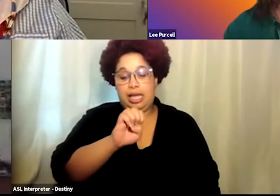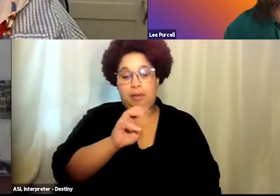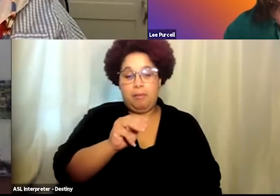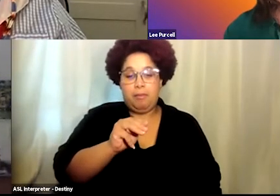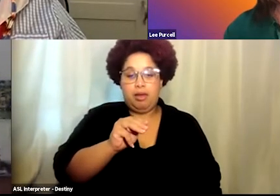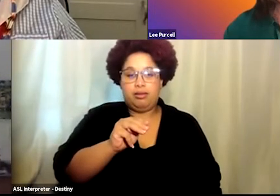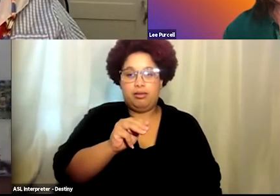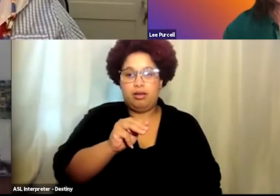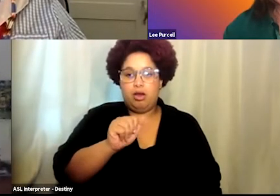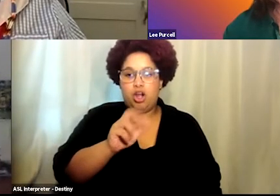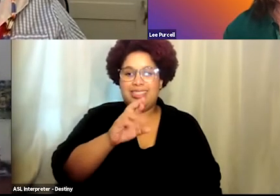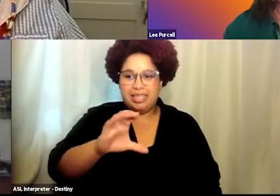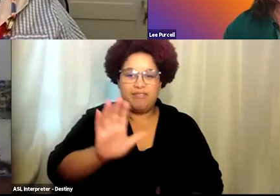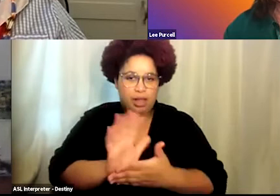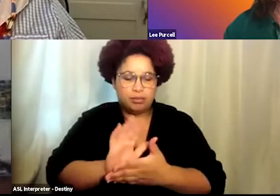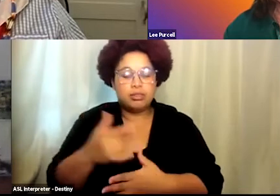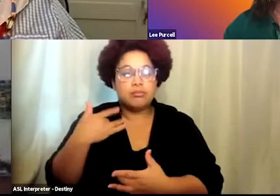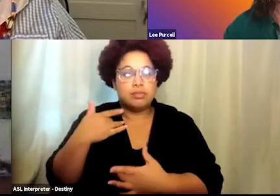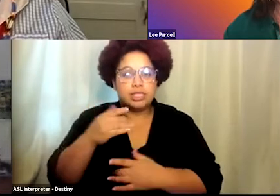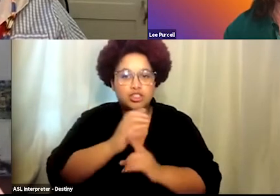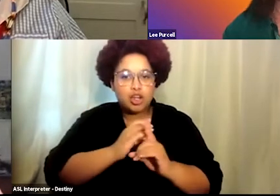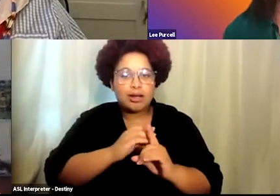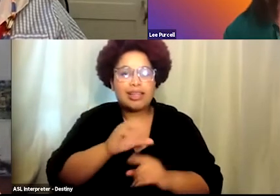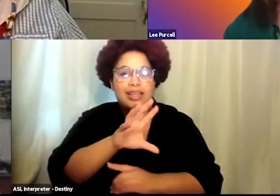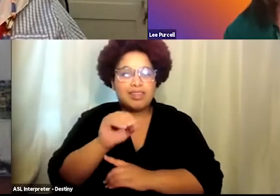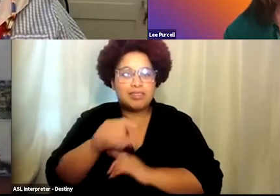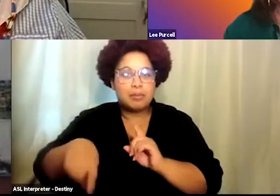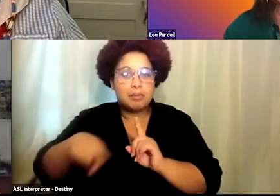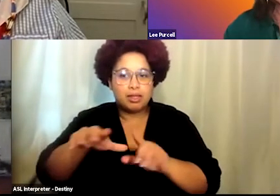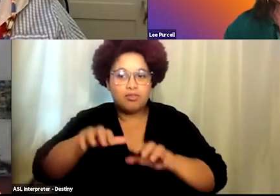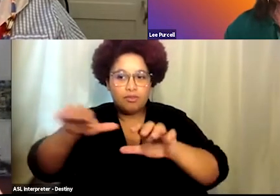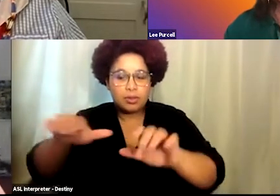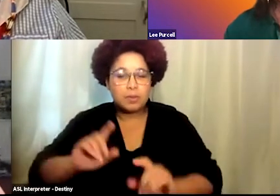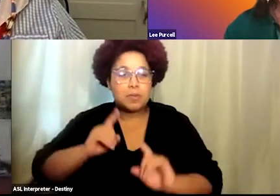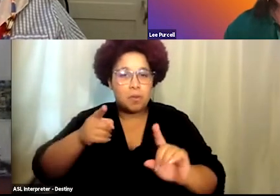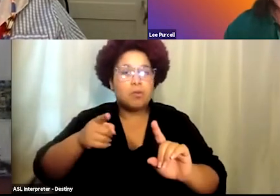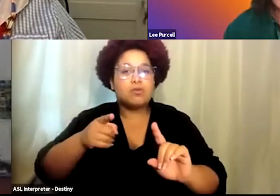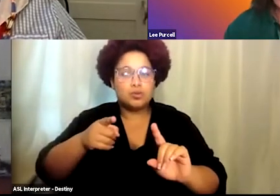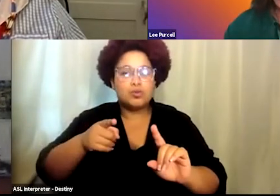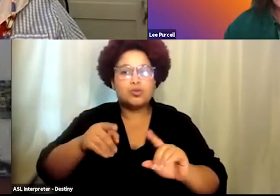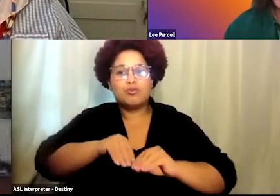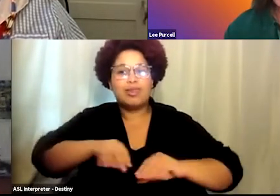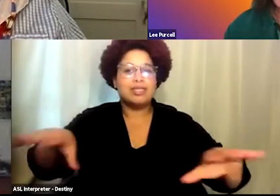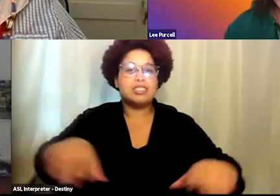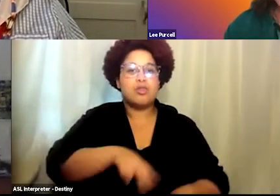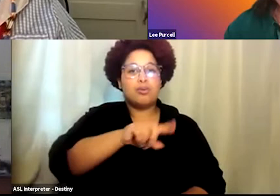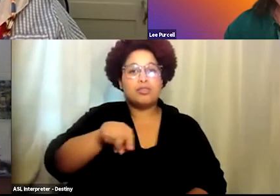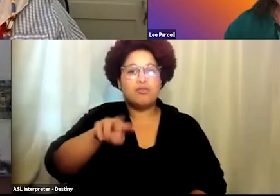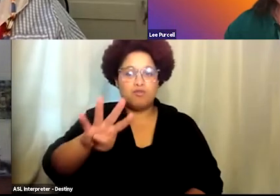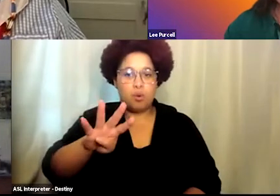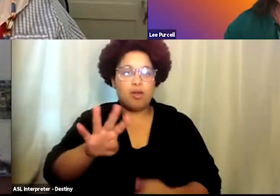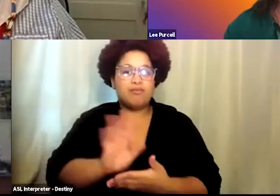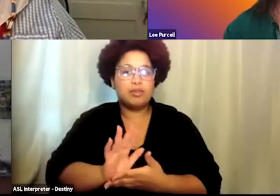is specifically targeting the 50+ audience and is aiming to release 3 to 4 films